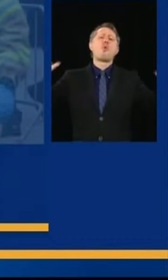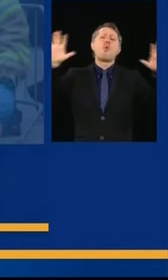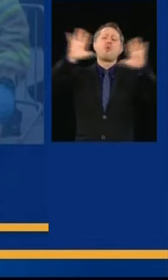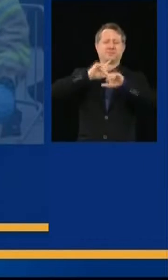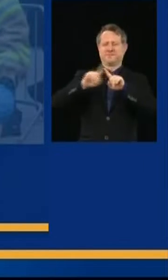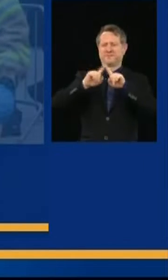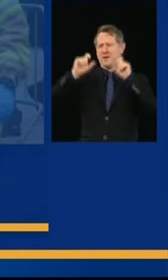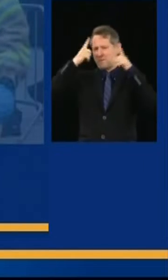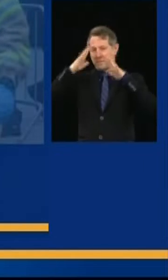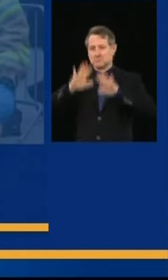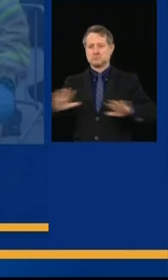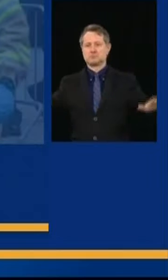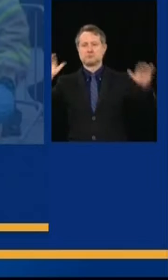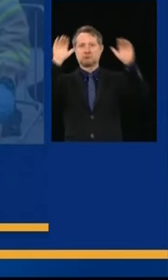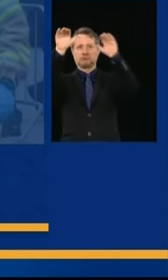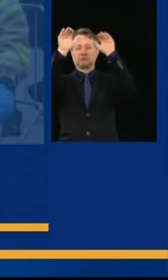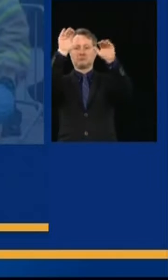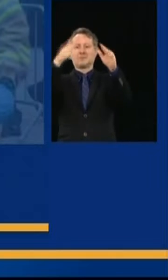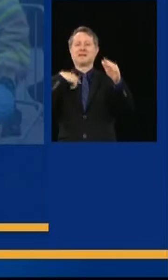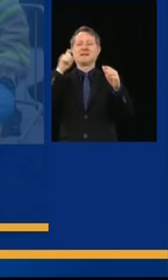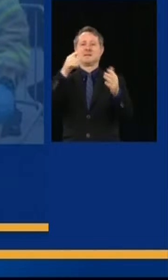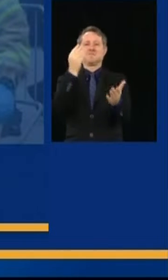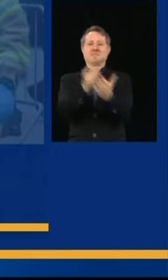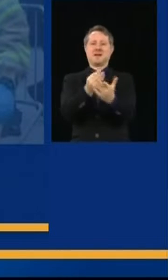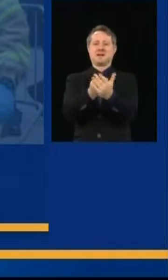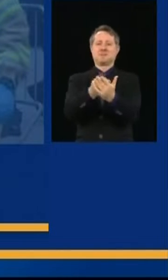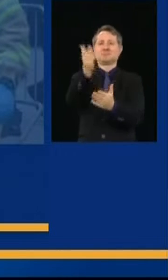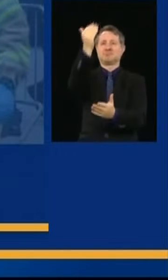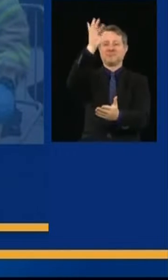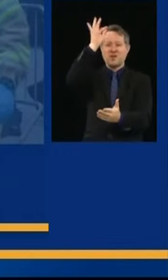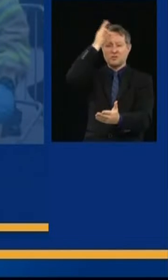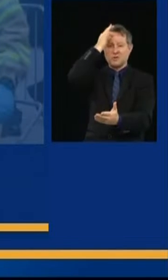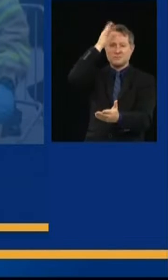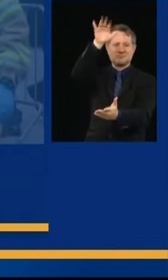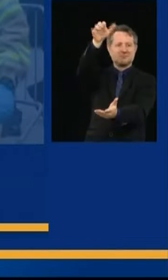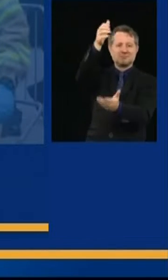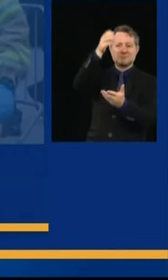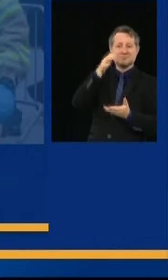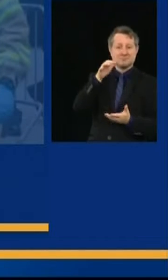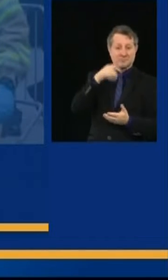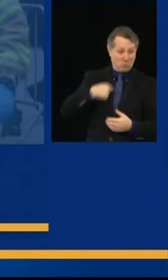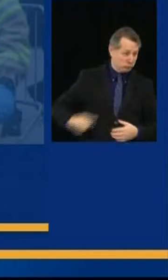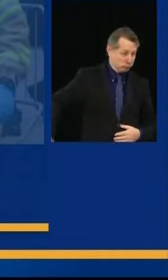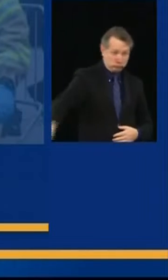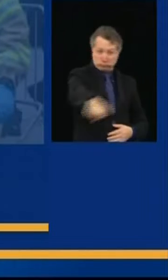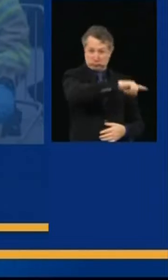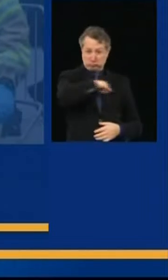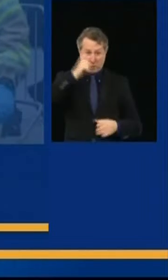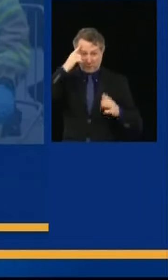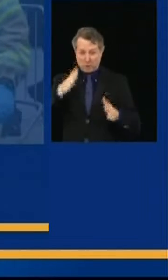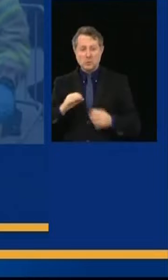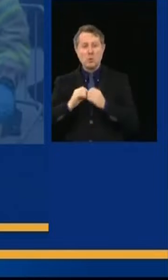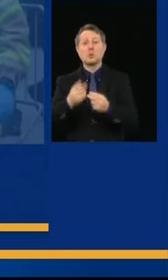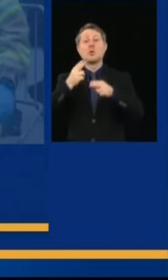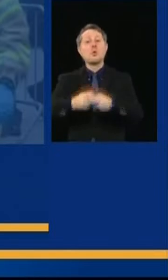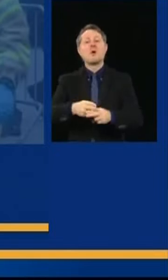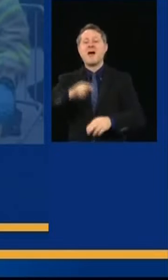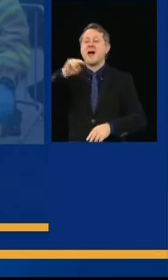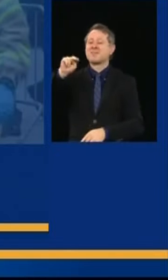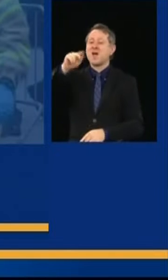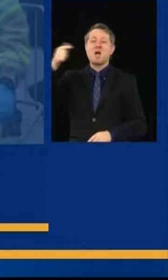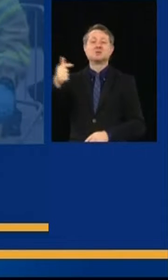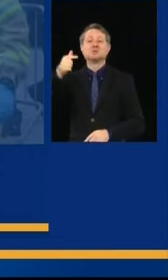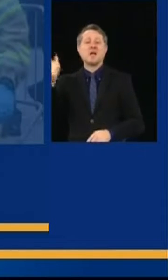they need assistance from the federal government. The governors work together in an organization called the National Governors